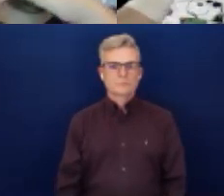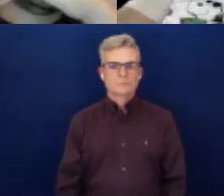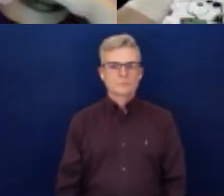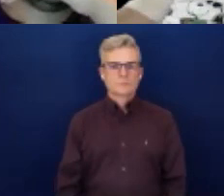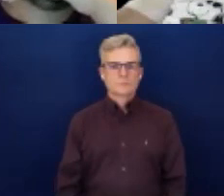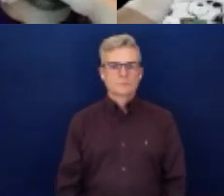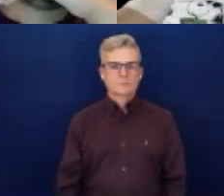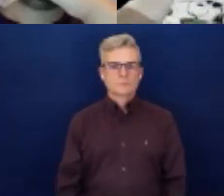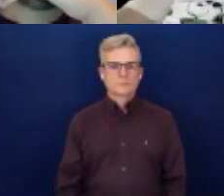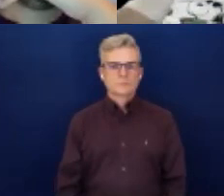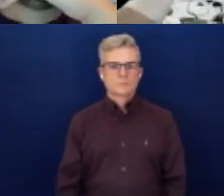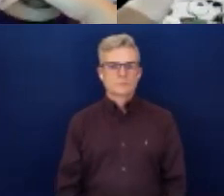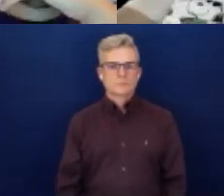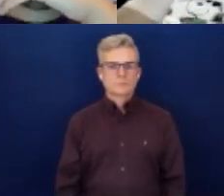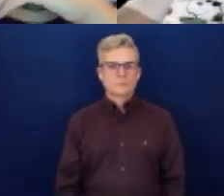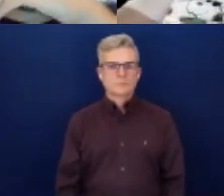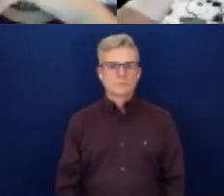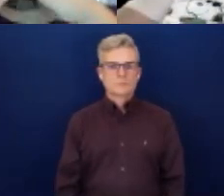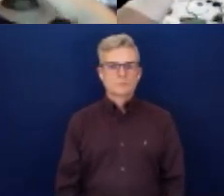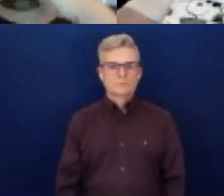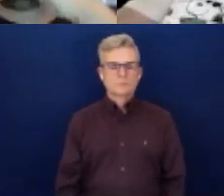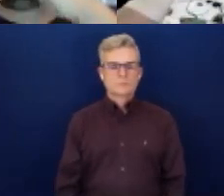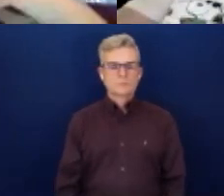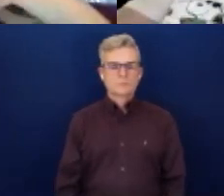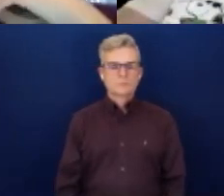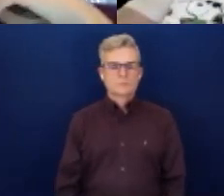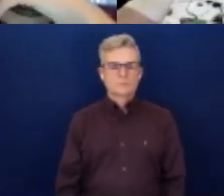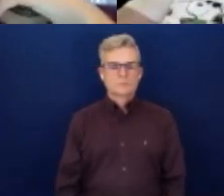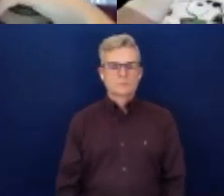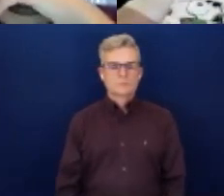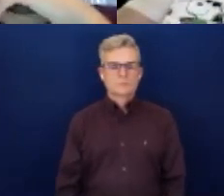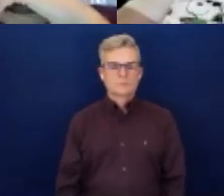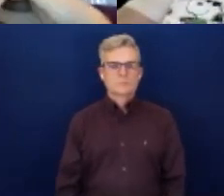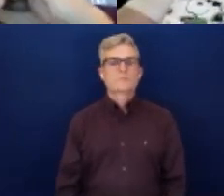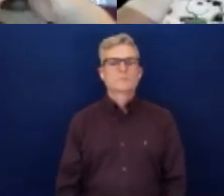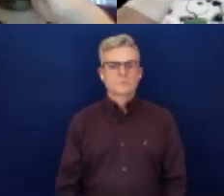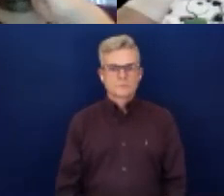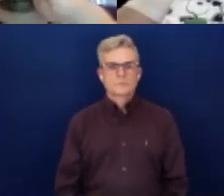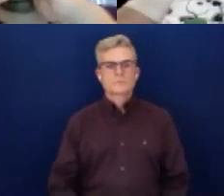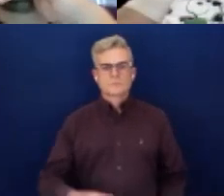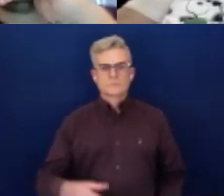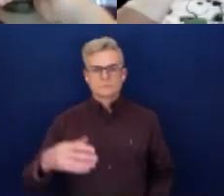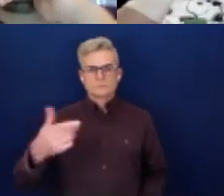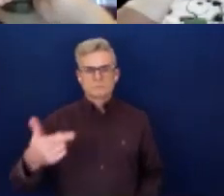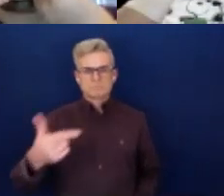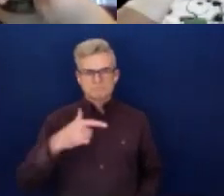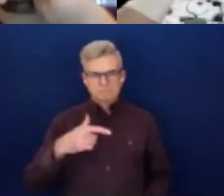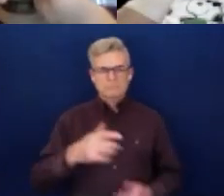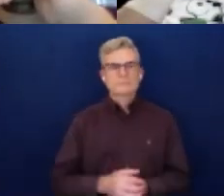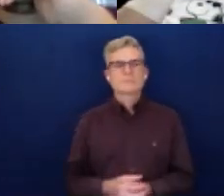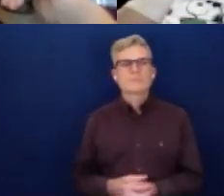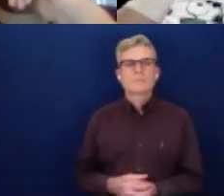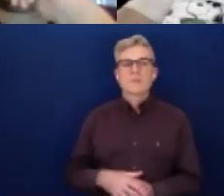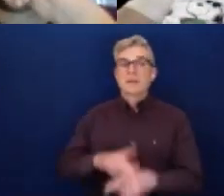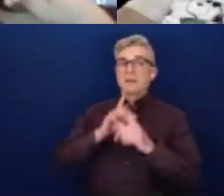I have not heard of any efforts towards that at this time. But I would love to see an email